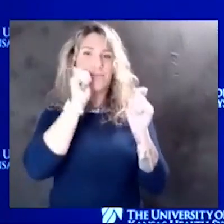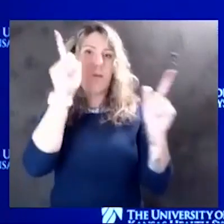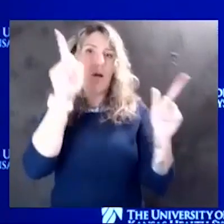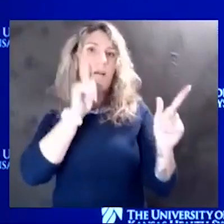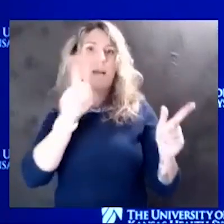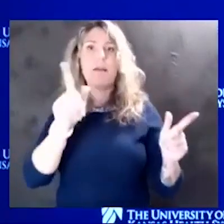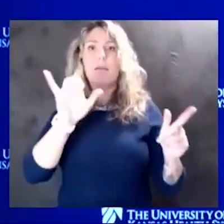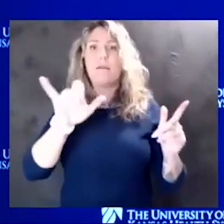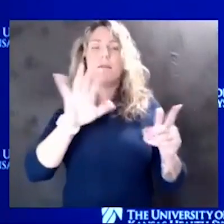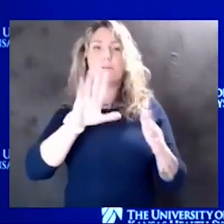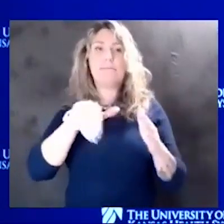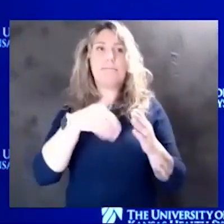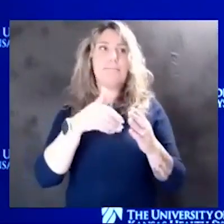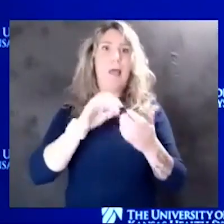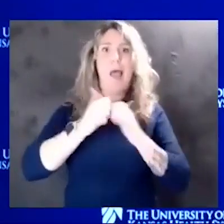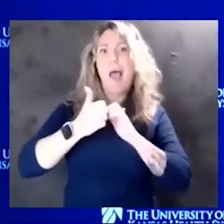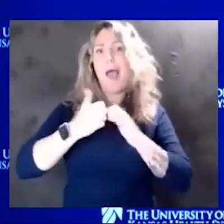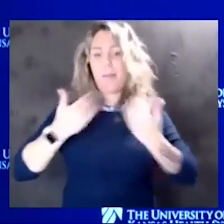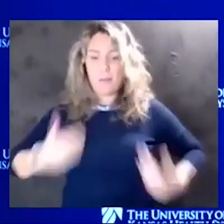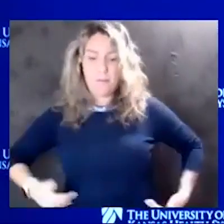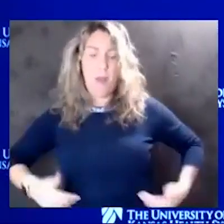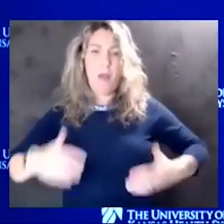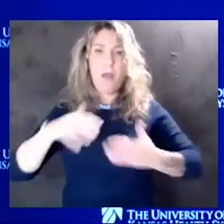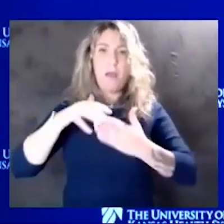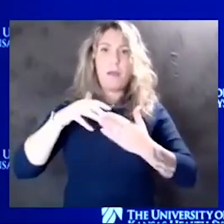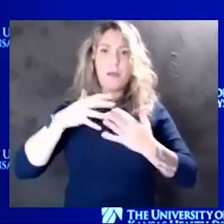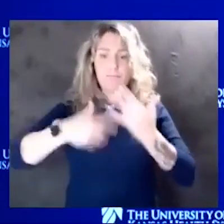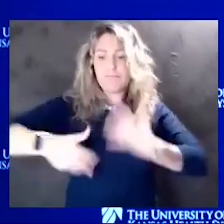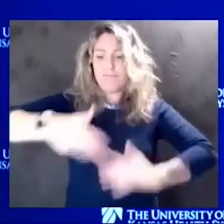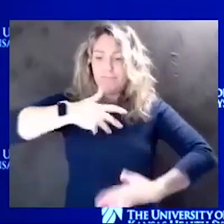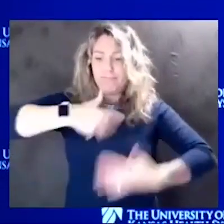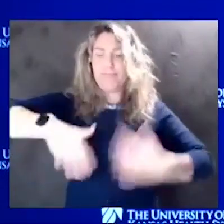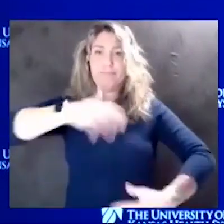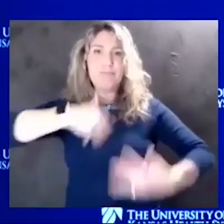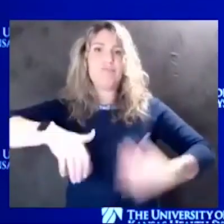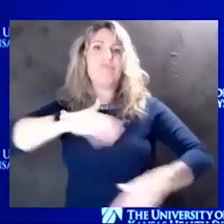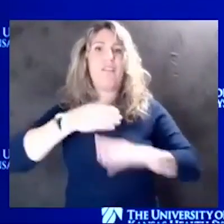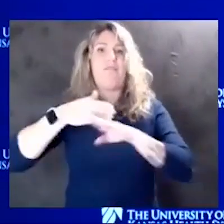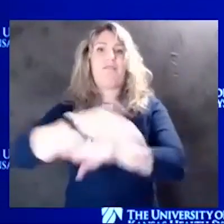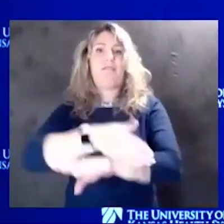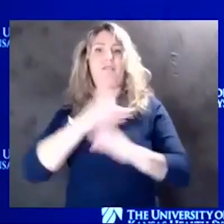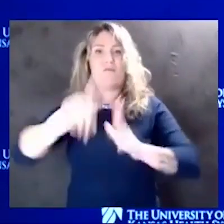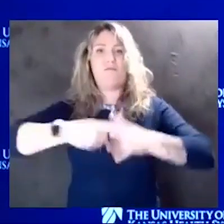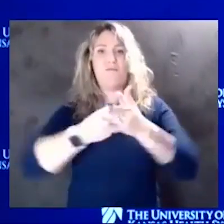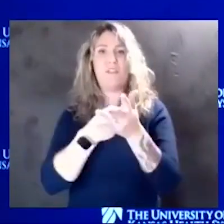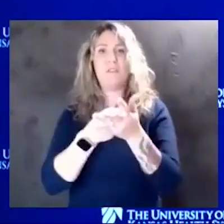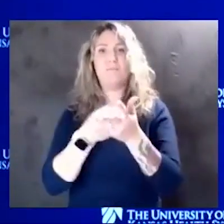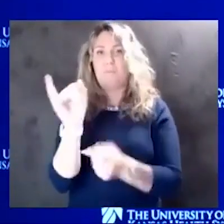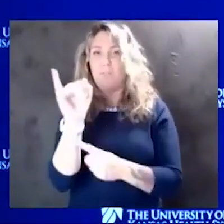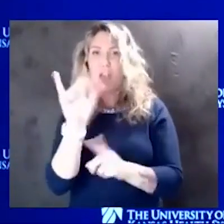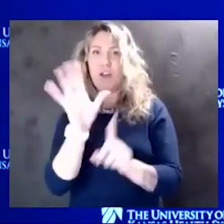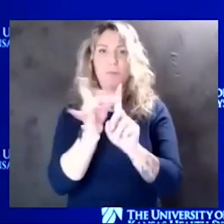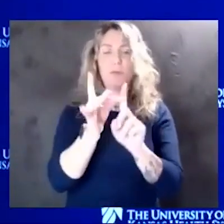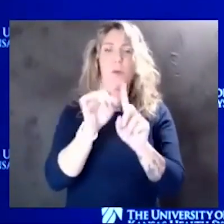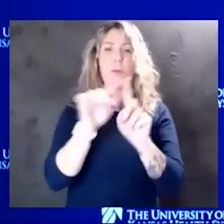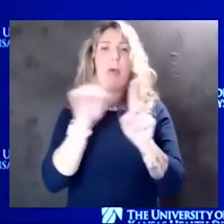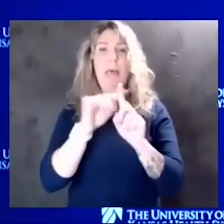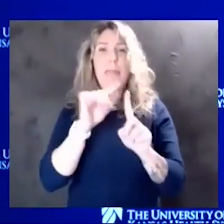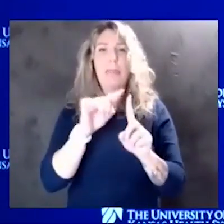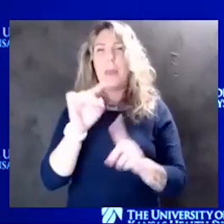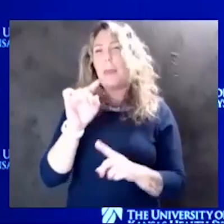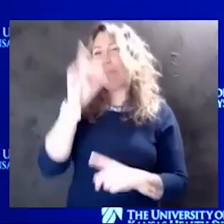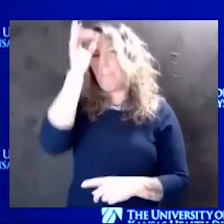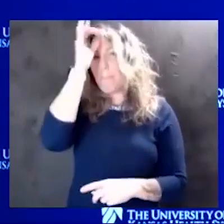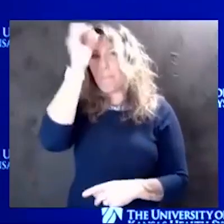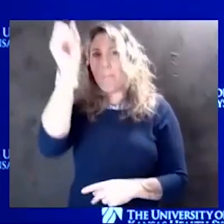Your antibodies generally wane after the initial infection, but the saving grace there is those memory B cells, which when you do encounter